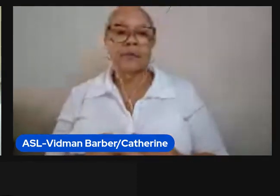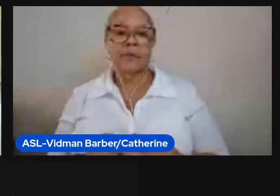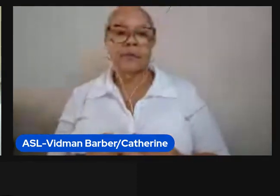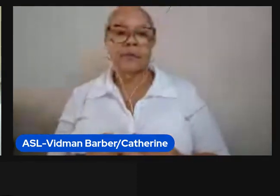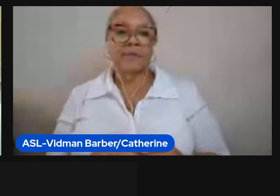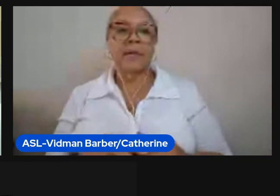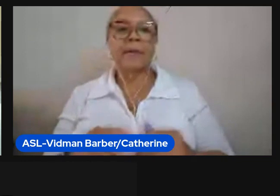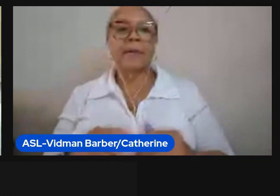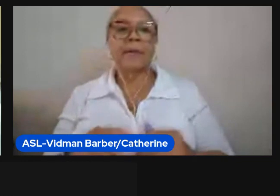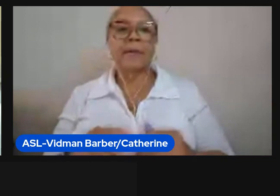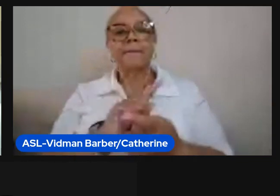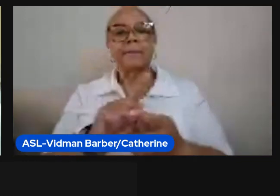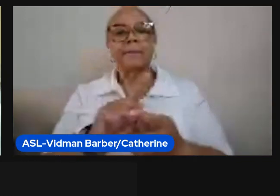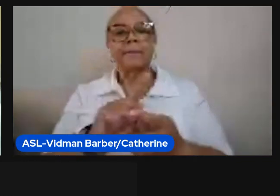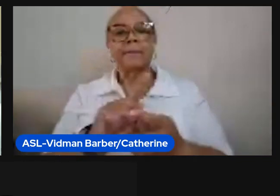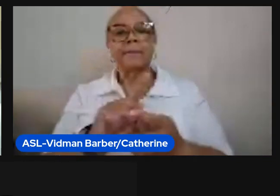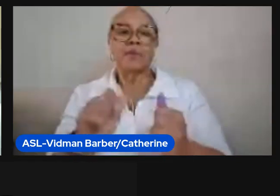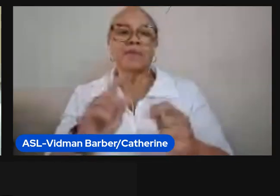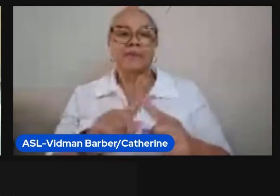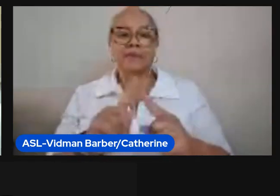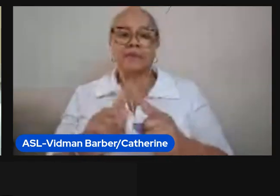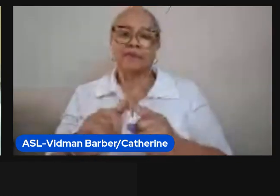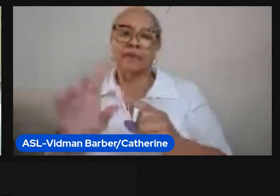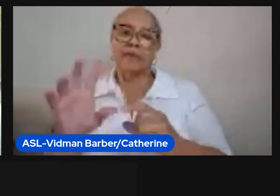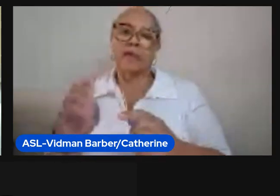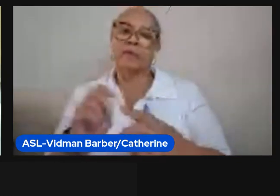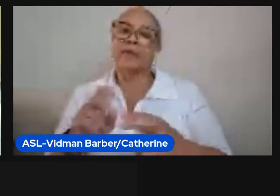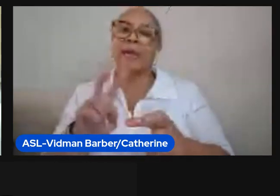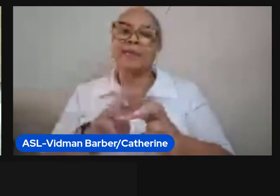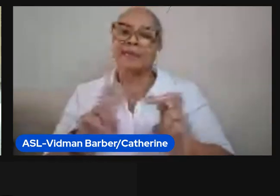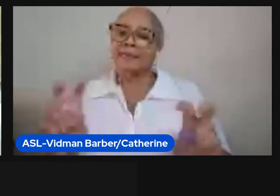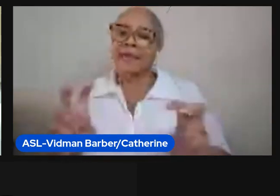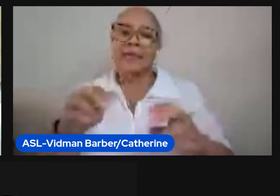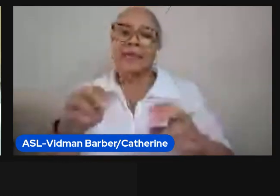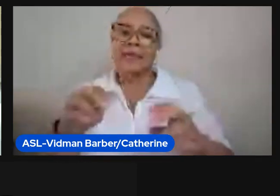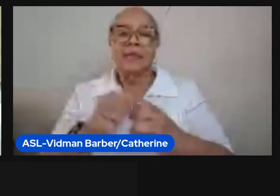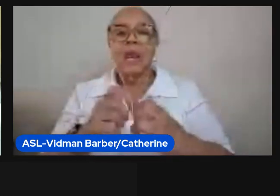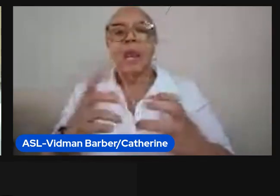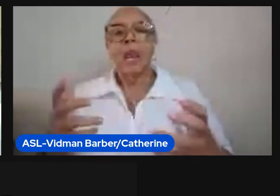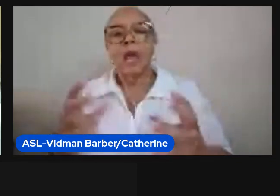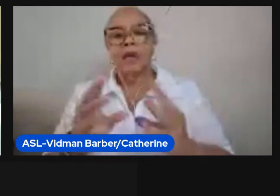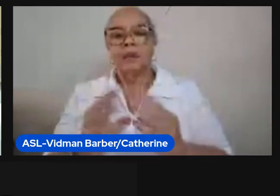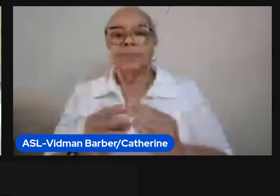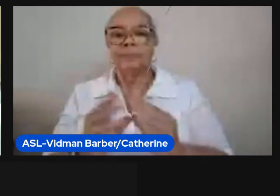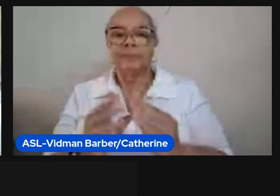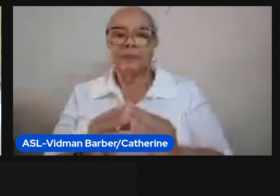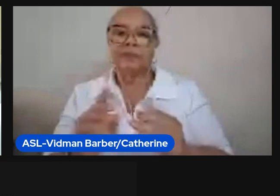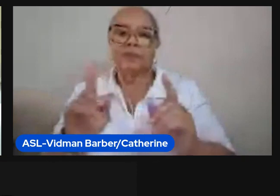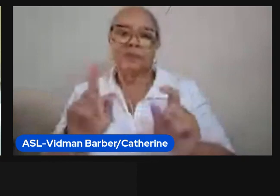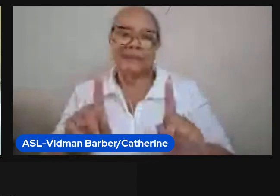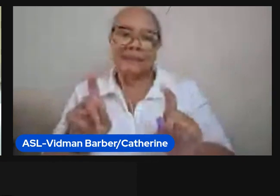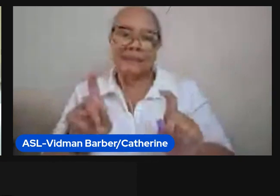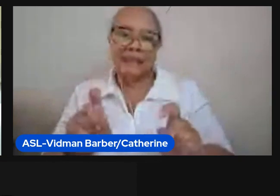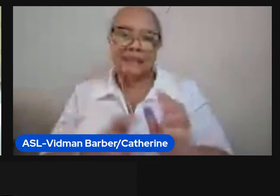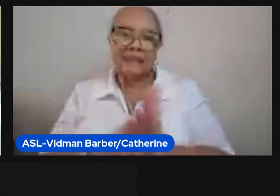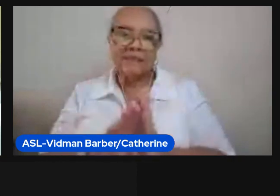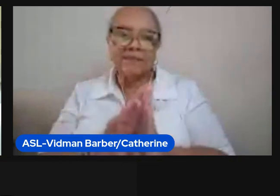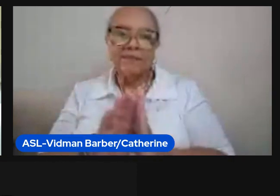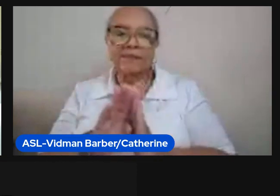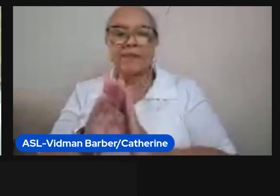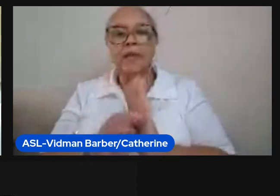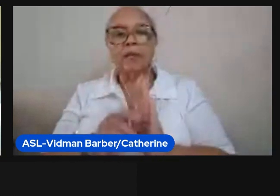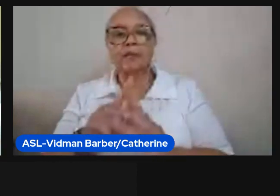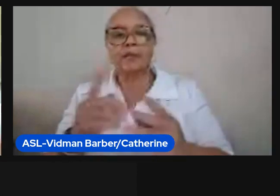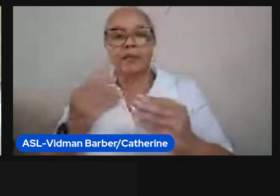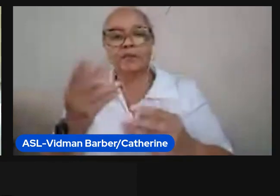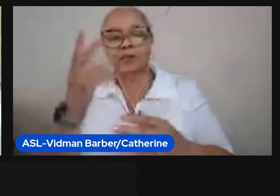Meeting with these companies, and I sat on a lot of meetings of test developers. It really gives you an insight